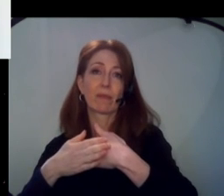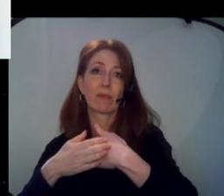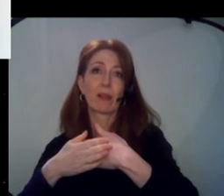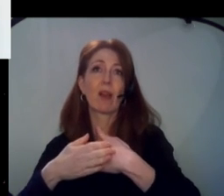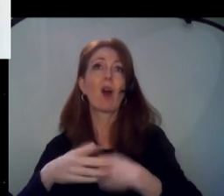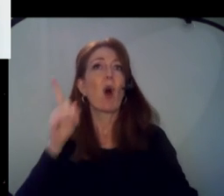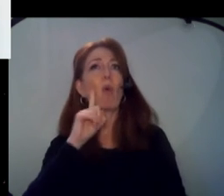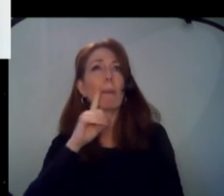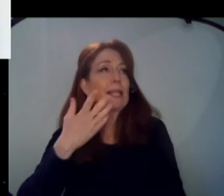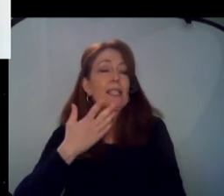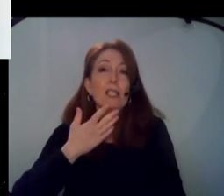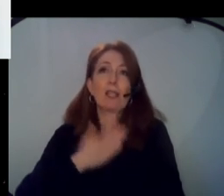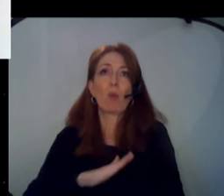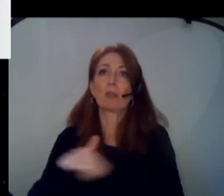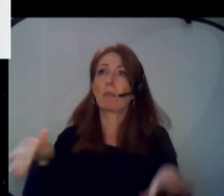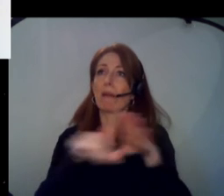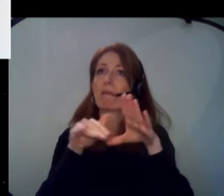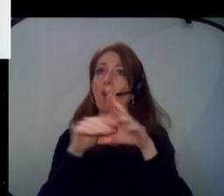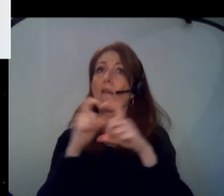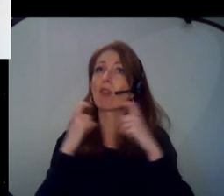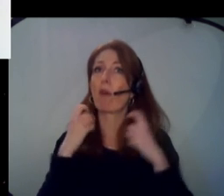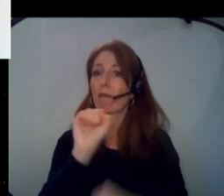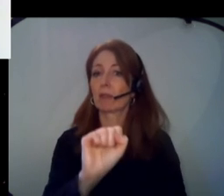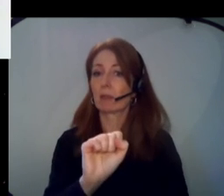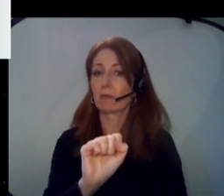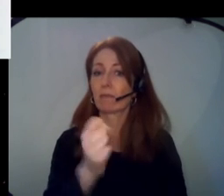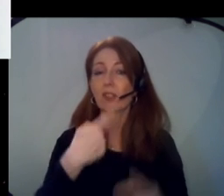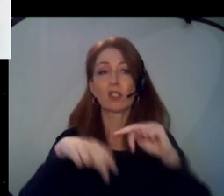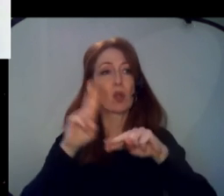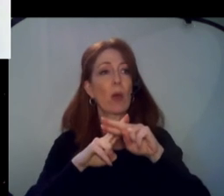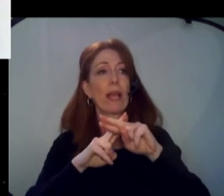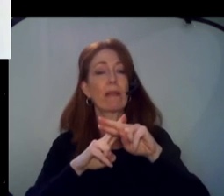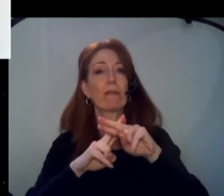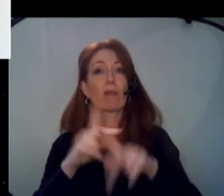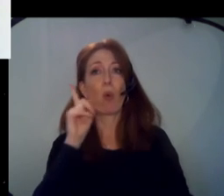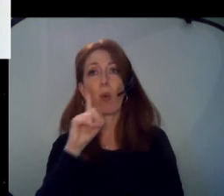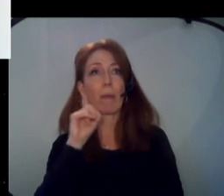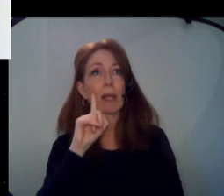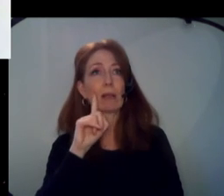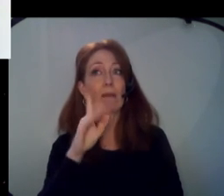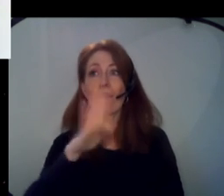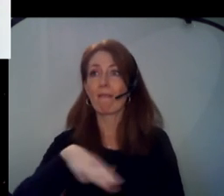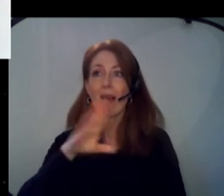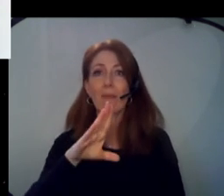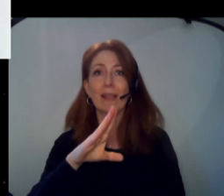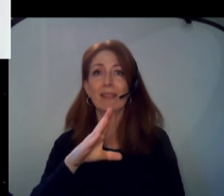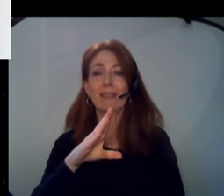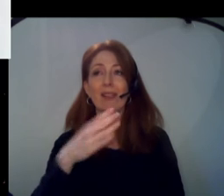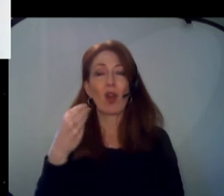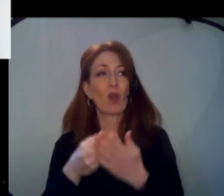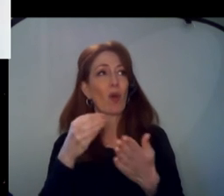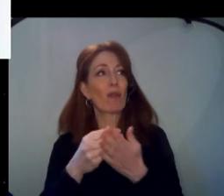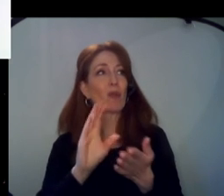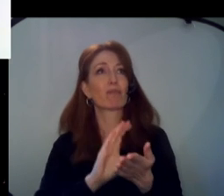is very common in Venice in this period, that women whose families could not afford a dowry for them to marry get pushed into living in